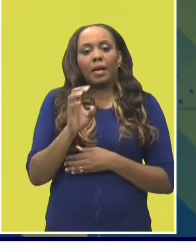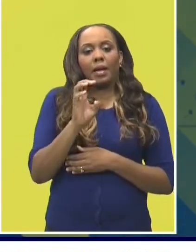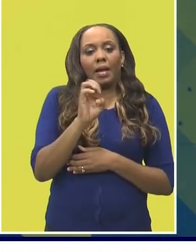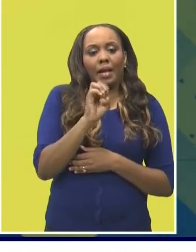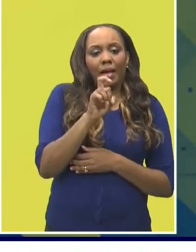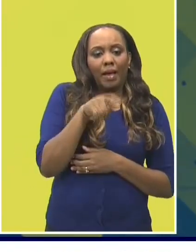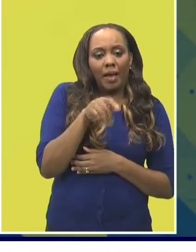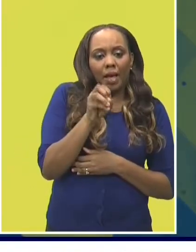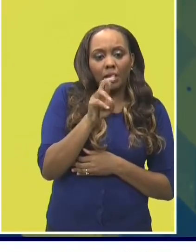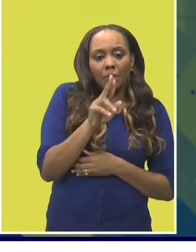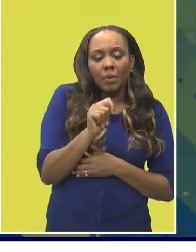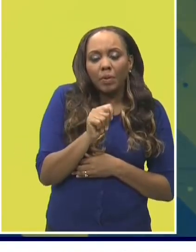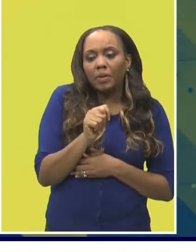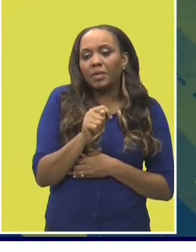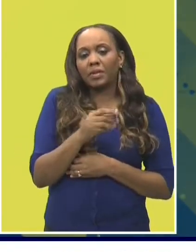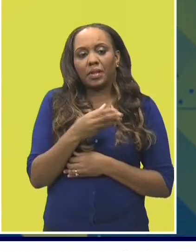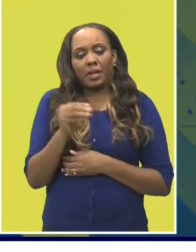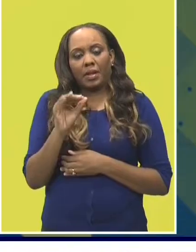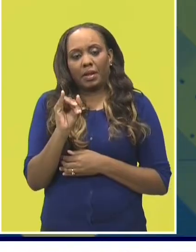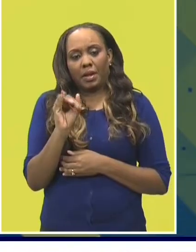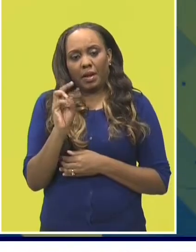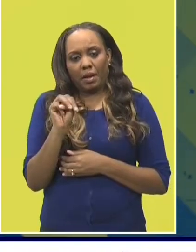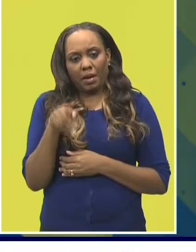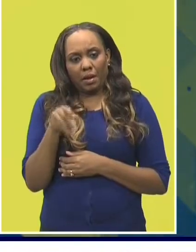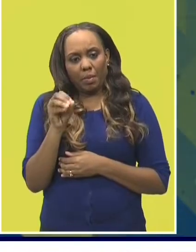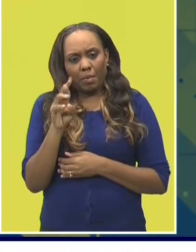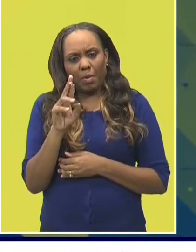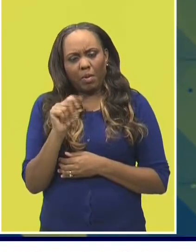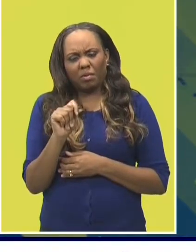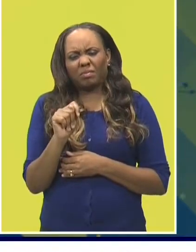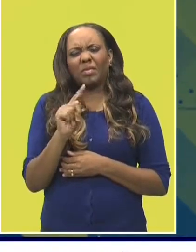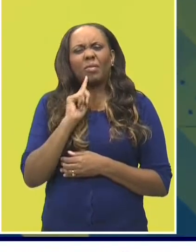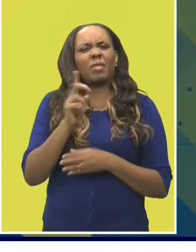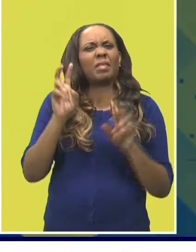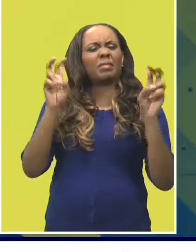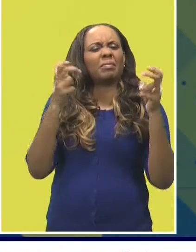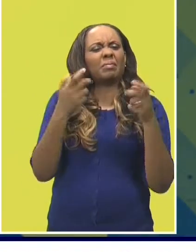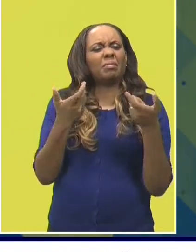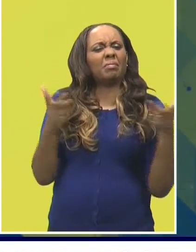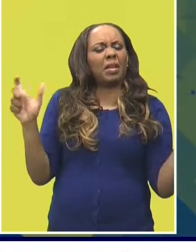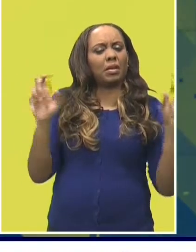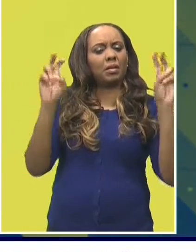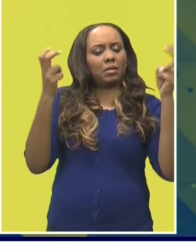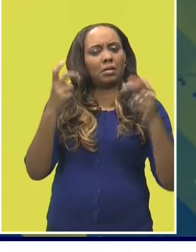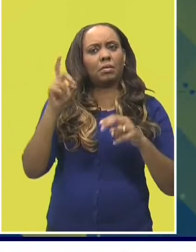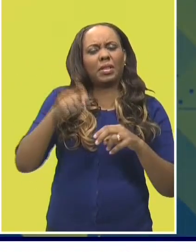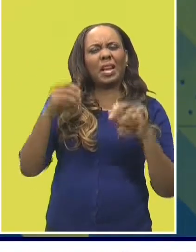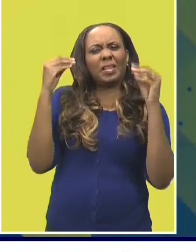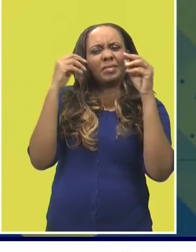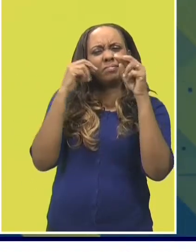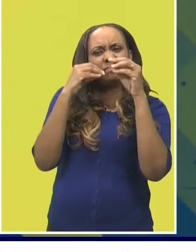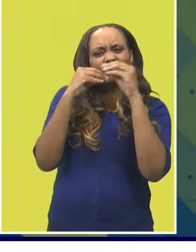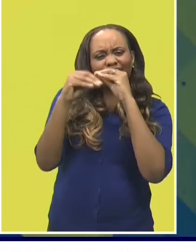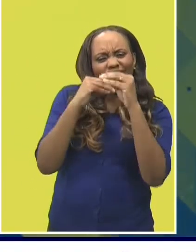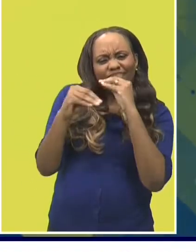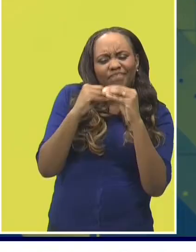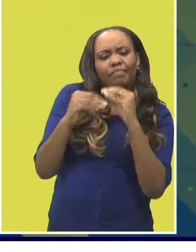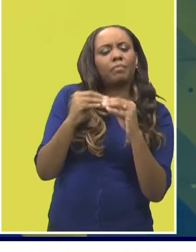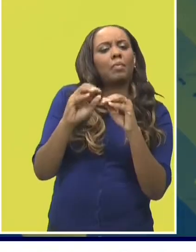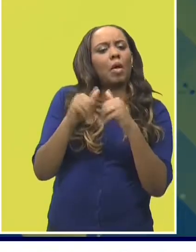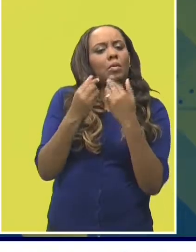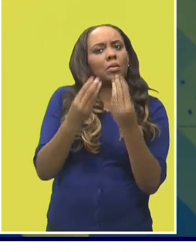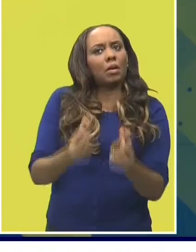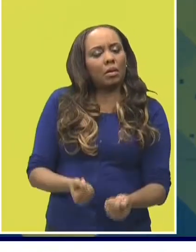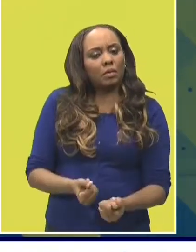imports. So it's a big issue, and we need to figure out how to address that.